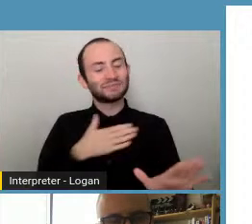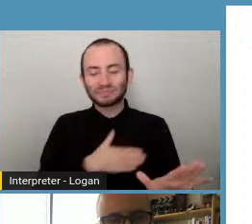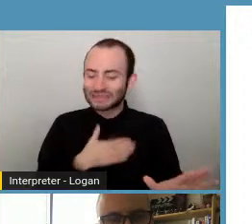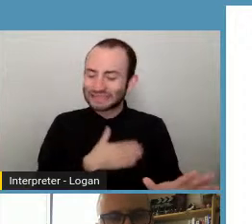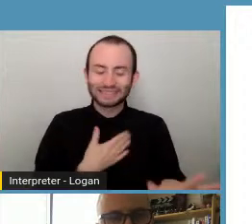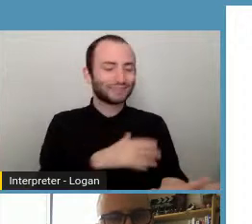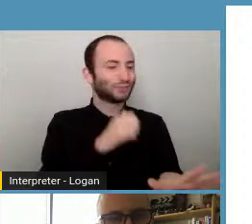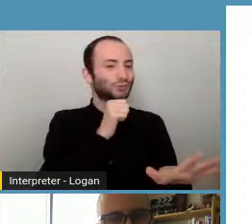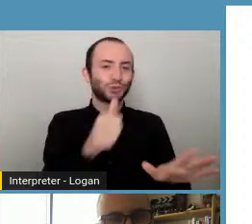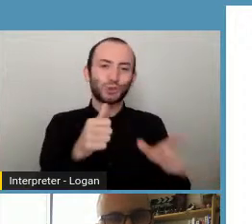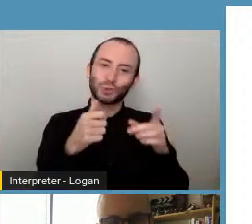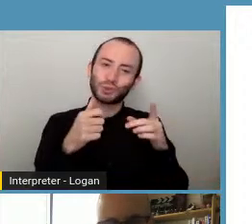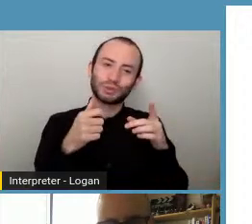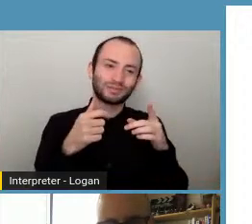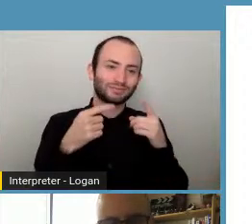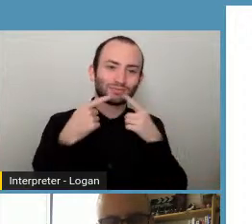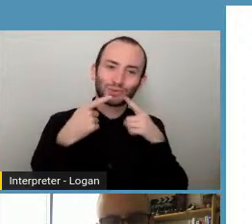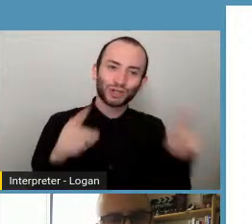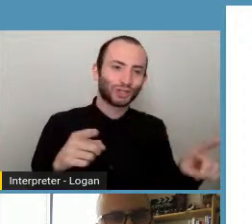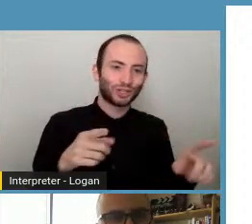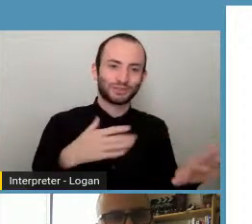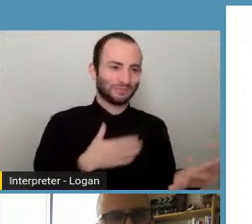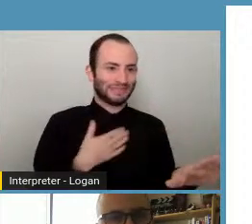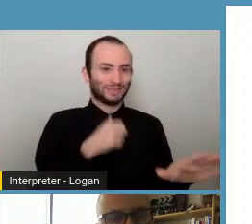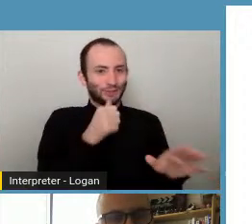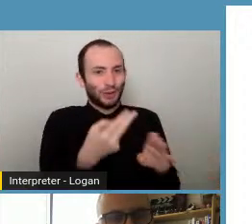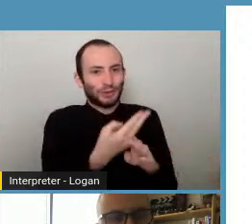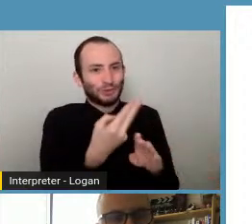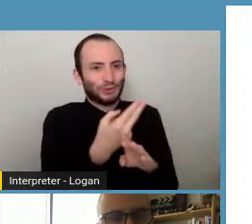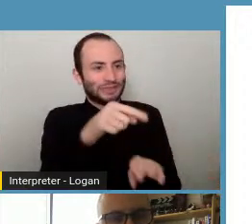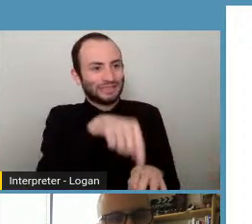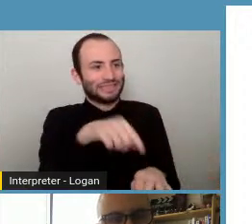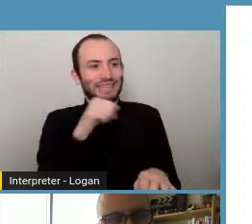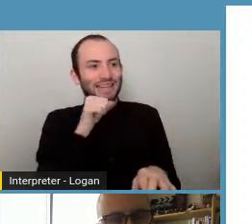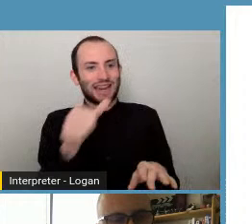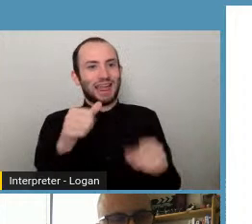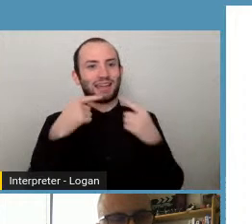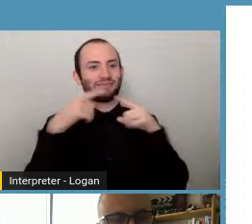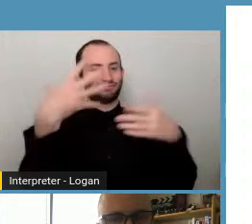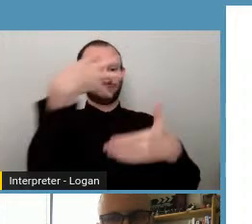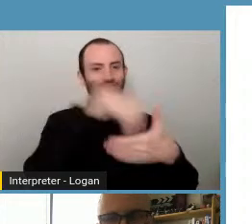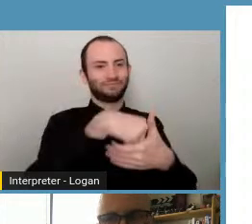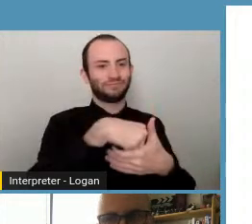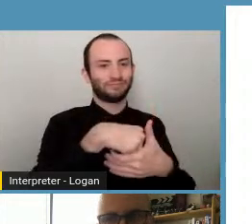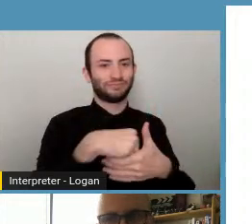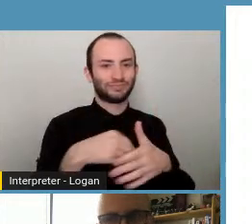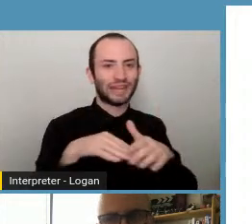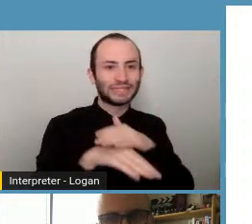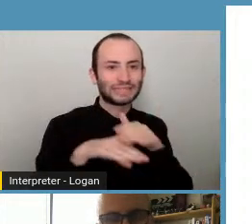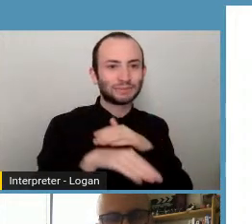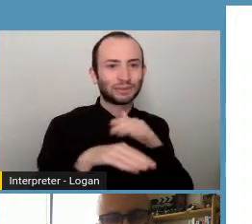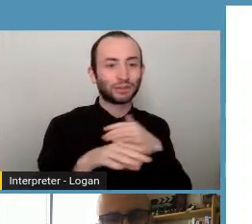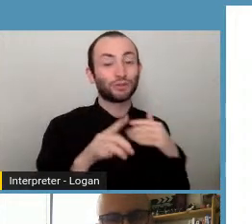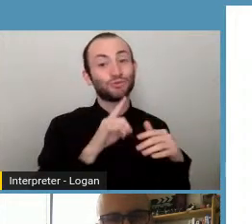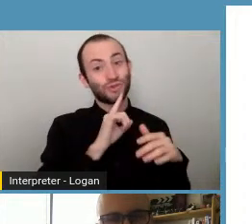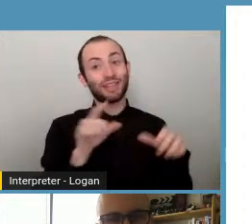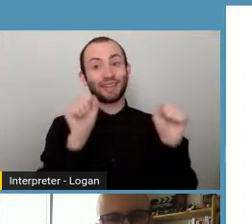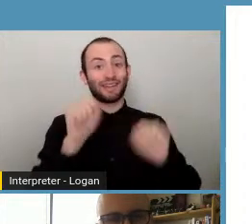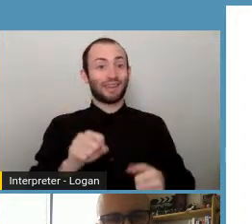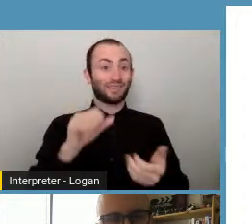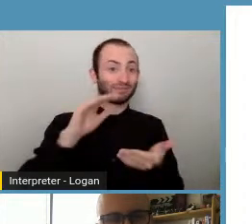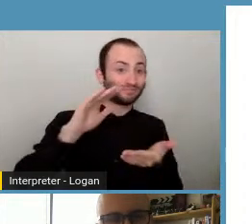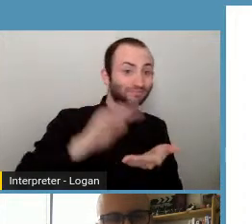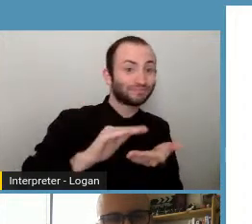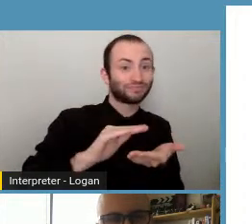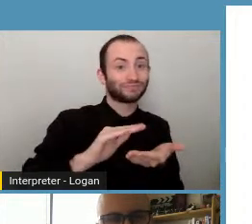overlays. They do absolutely nothing for accessibility. And in fact, they can make your website less, not